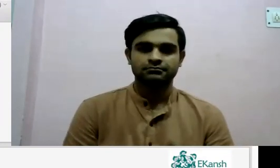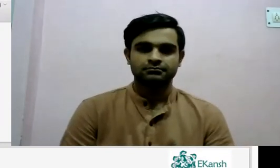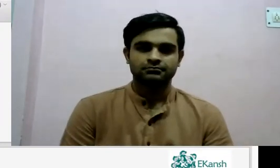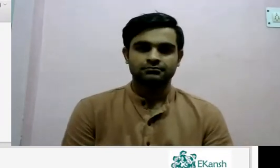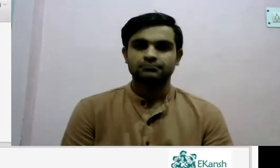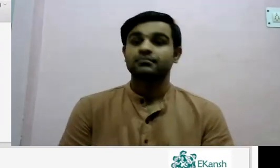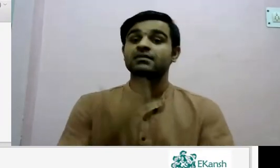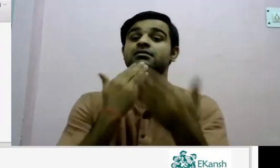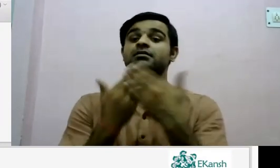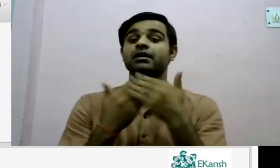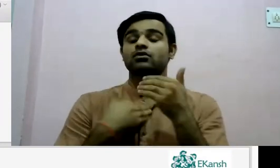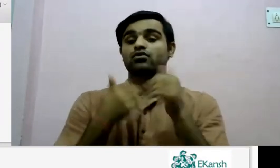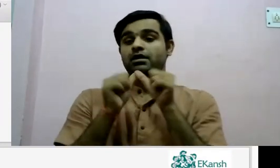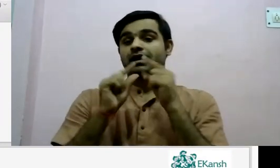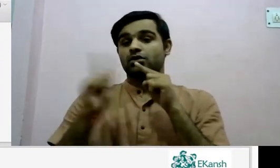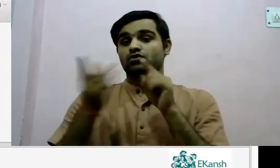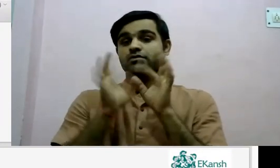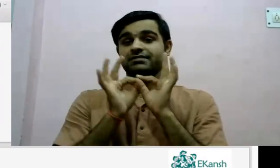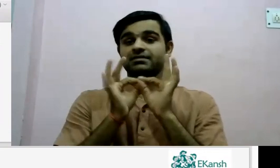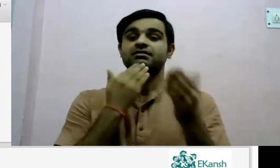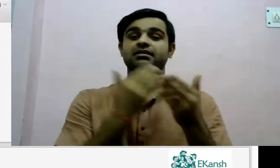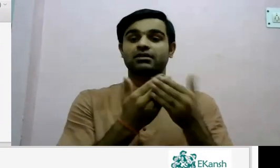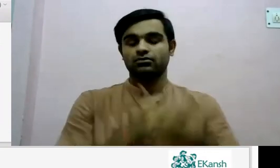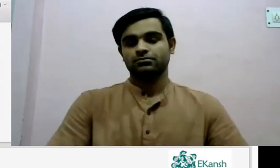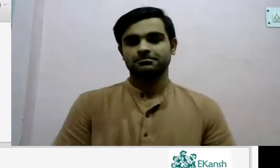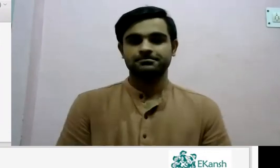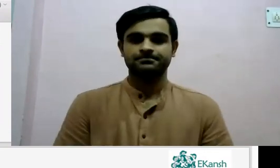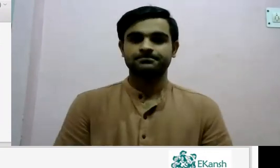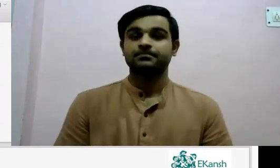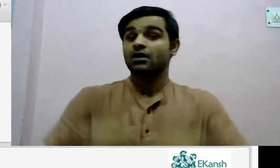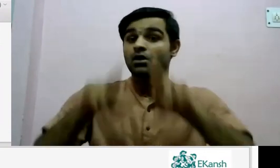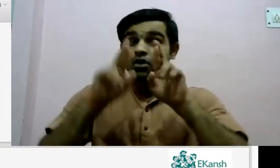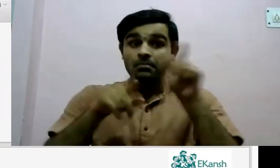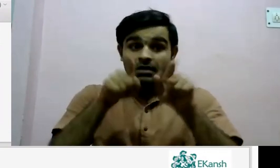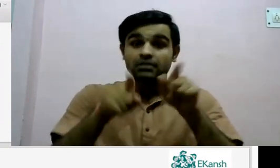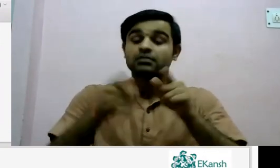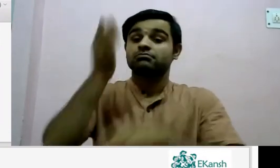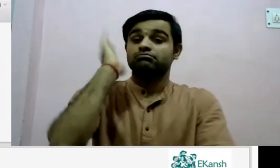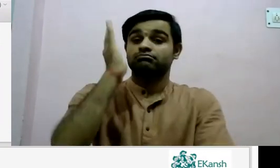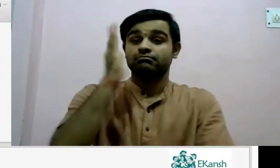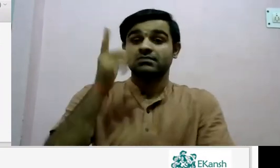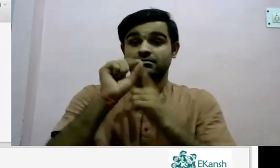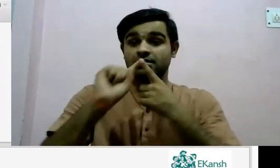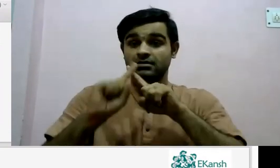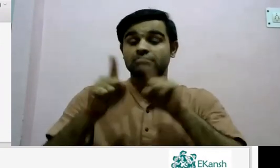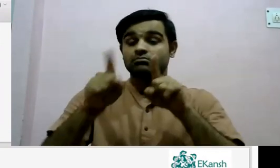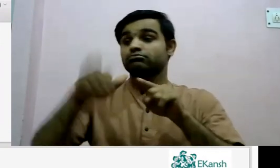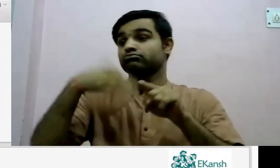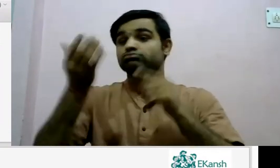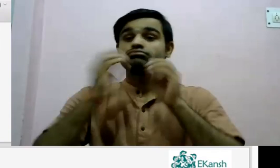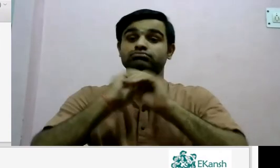Thank you so much, Atul, for your help. And I hope that this presentation comes in handy and that it is